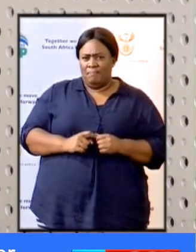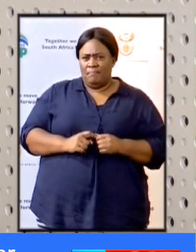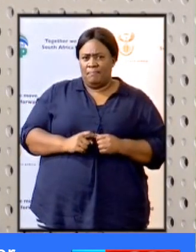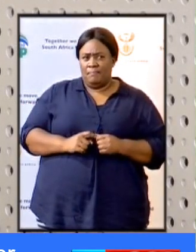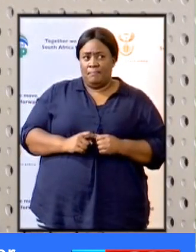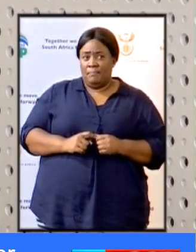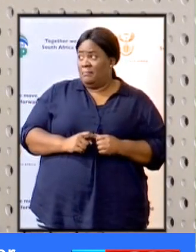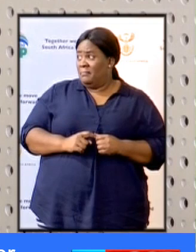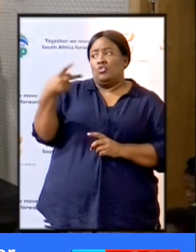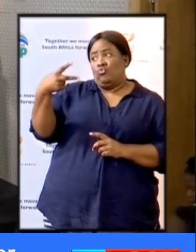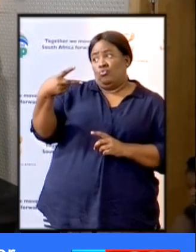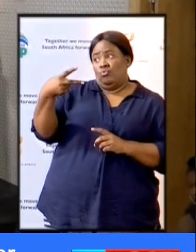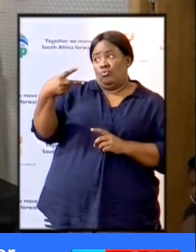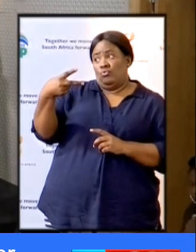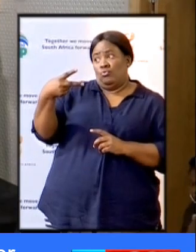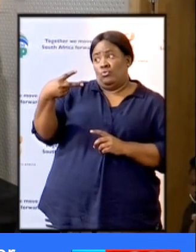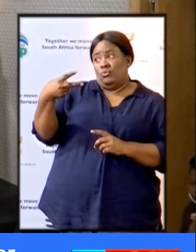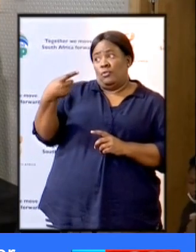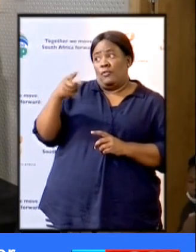Minister